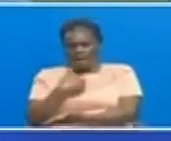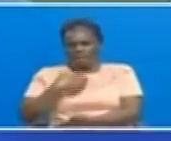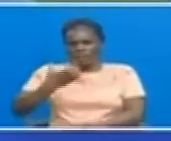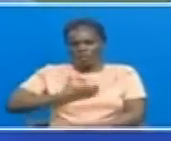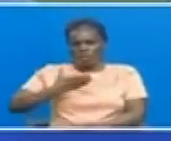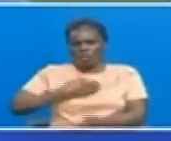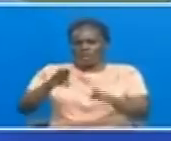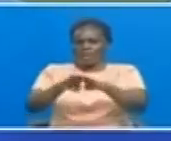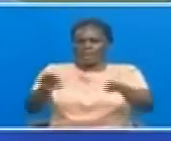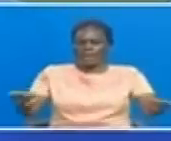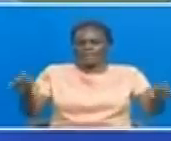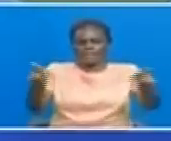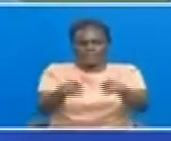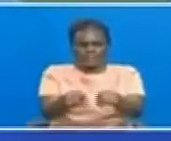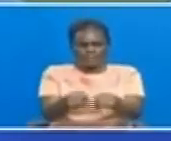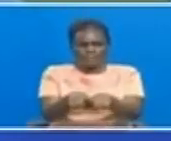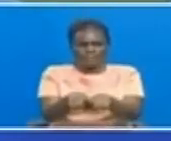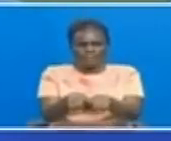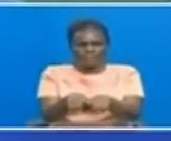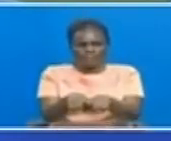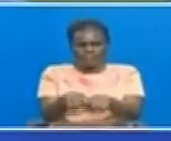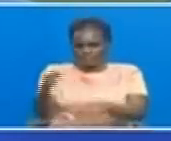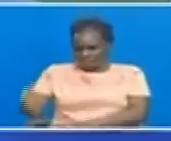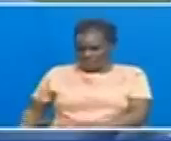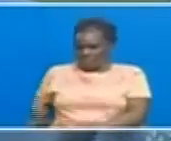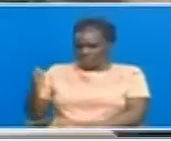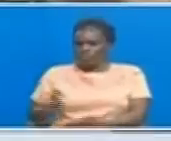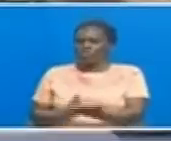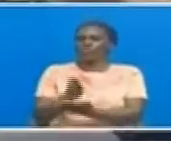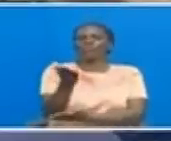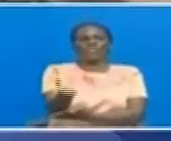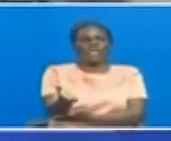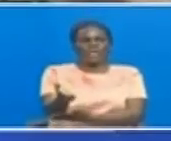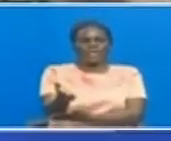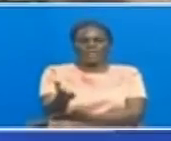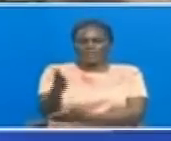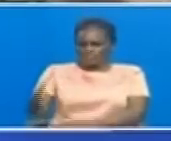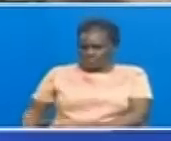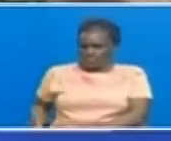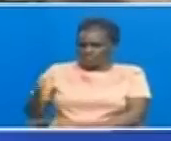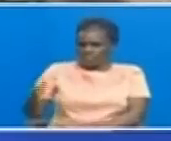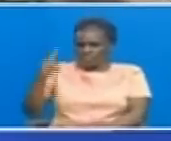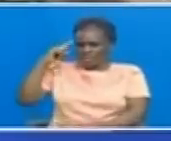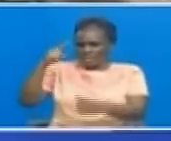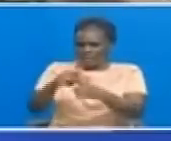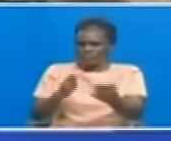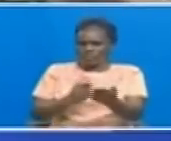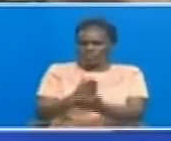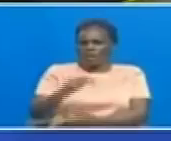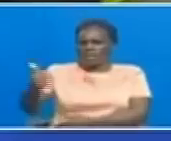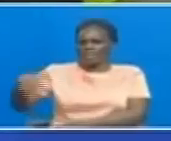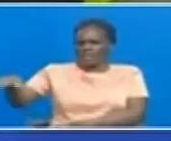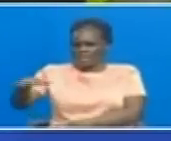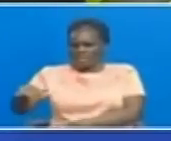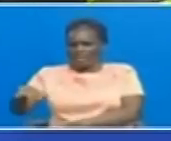land, but this railway line will still pass through there. The rail was initially intended to pass through Mlolongo and